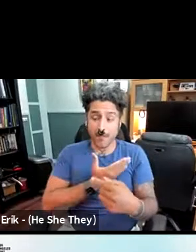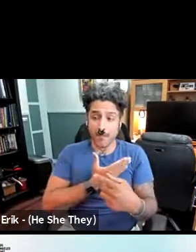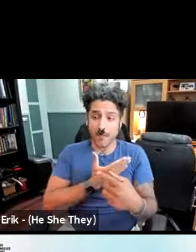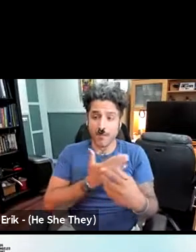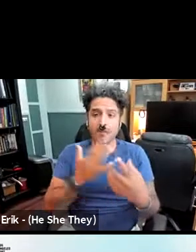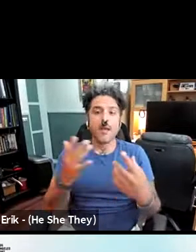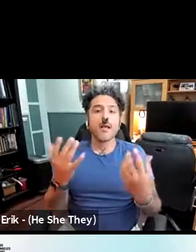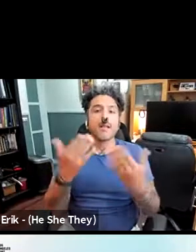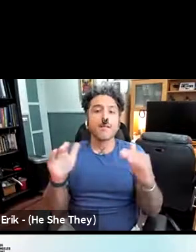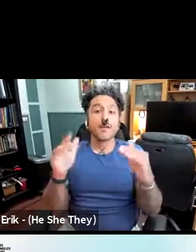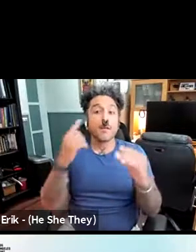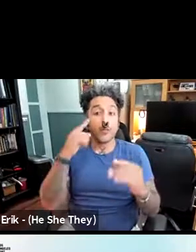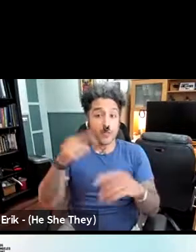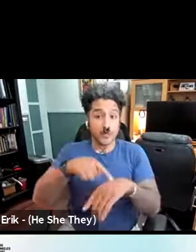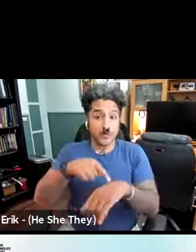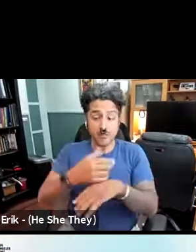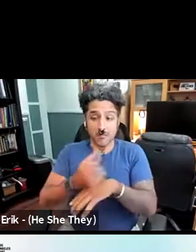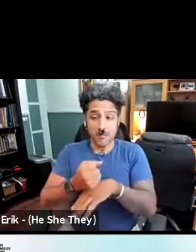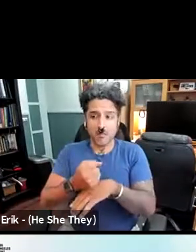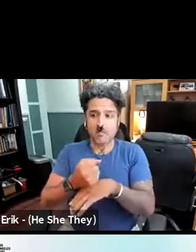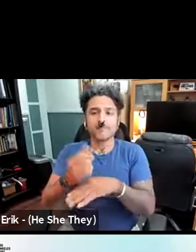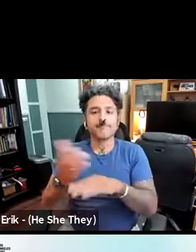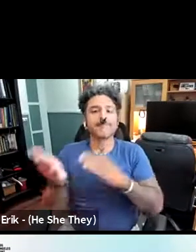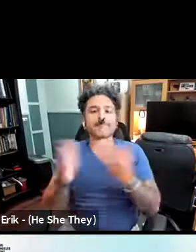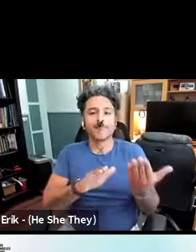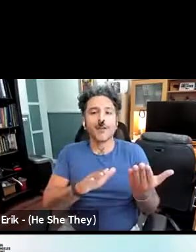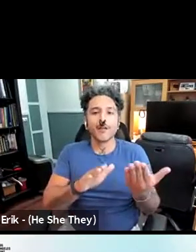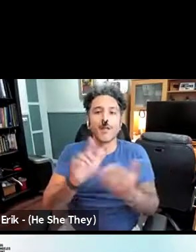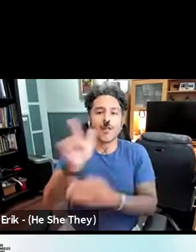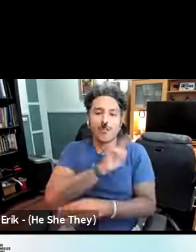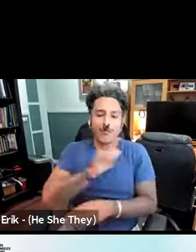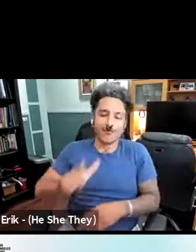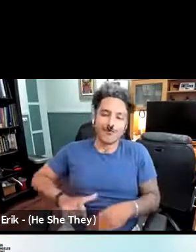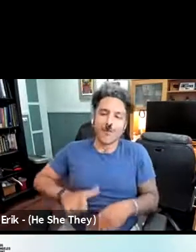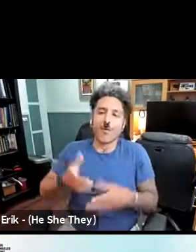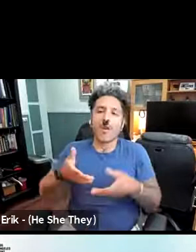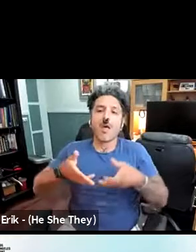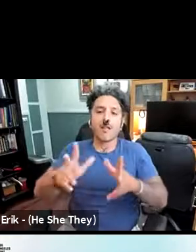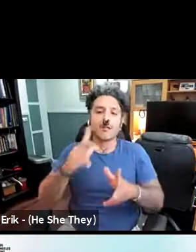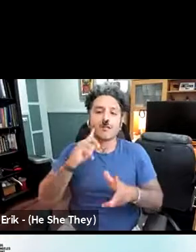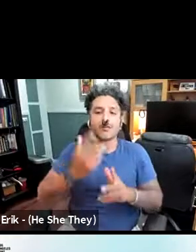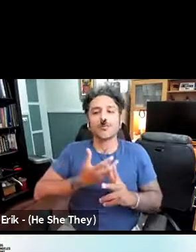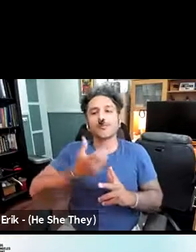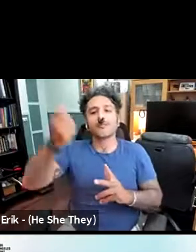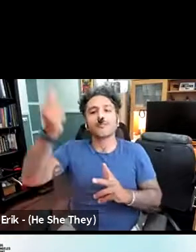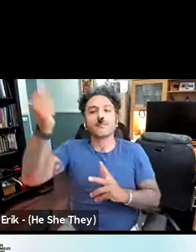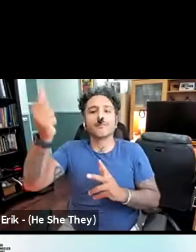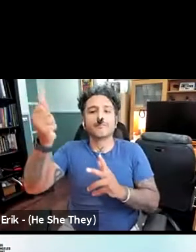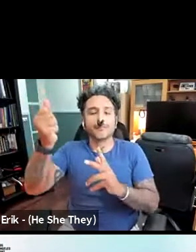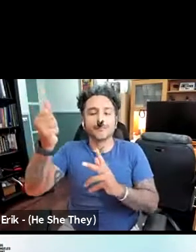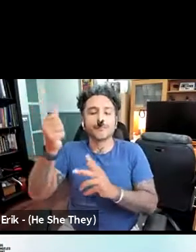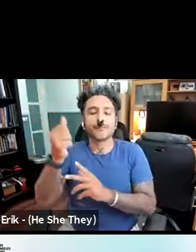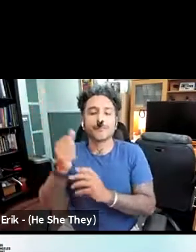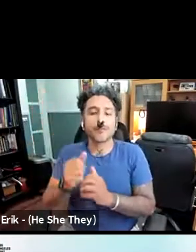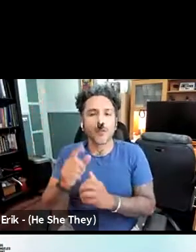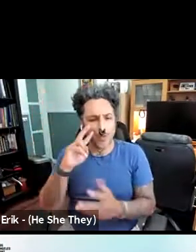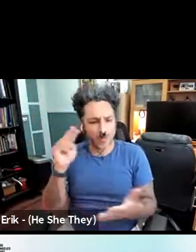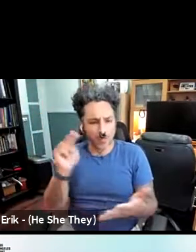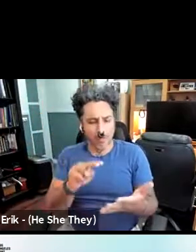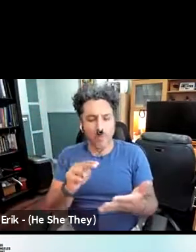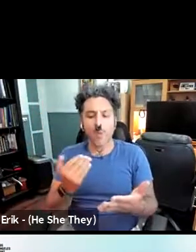time came for me to go, the Lord would let them take me." And when I read that, I realized